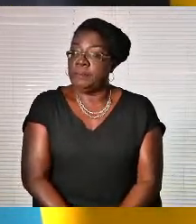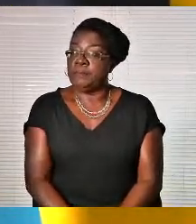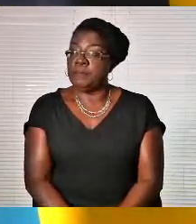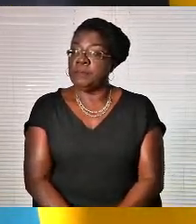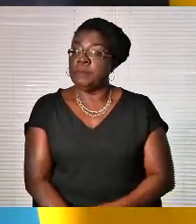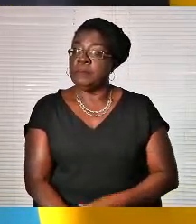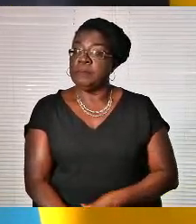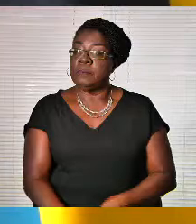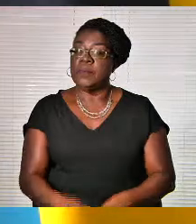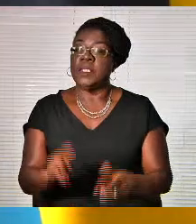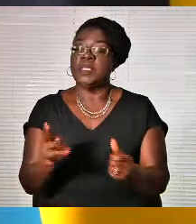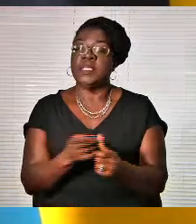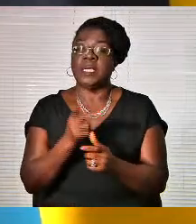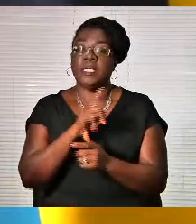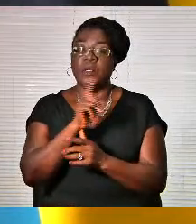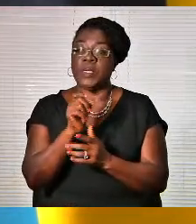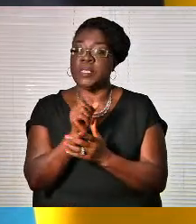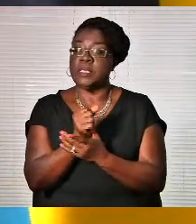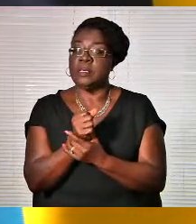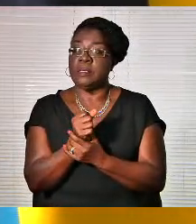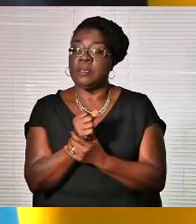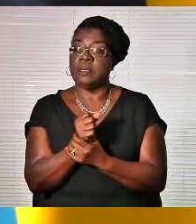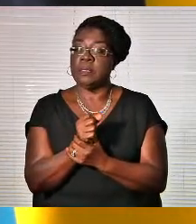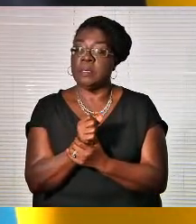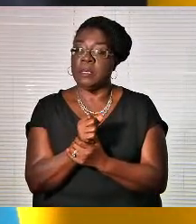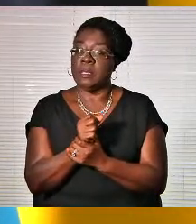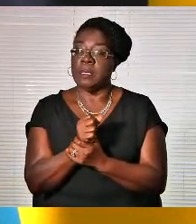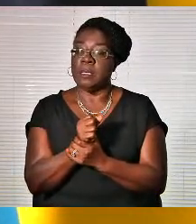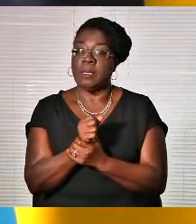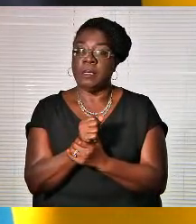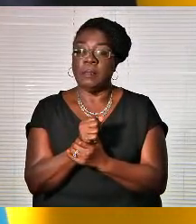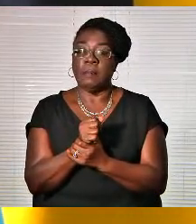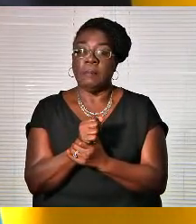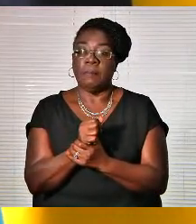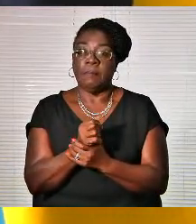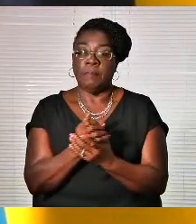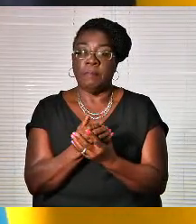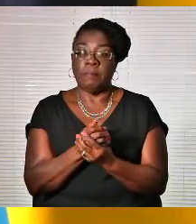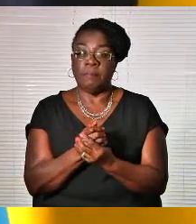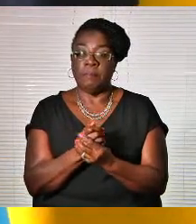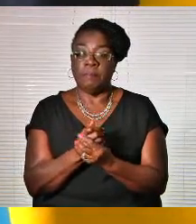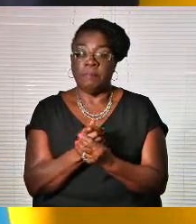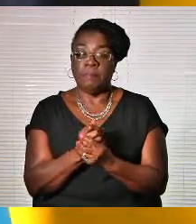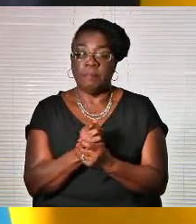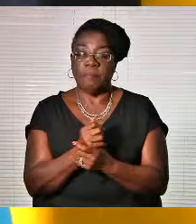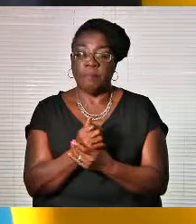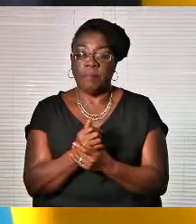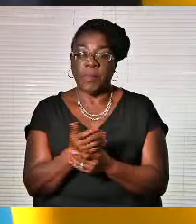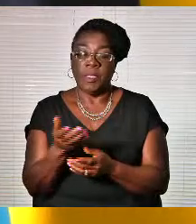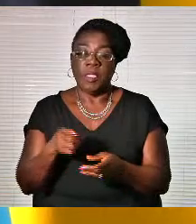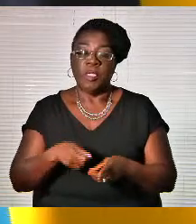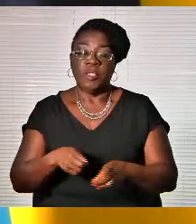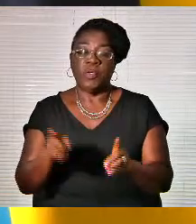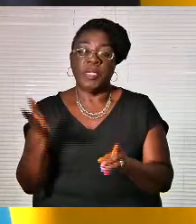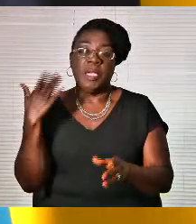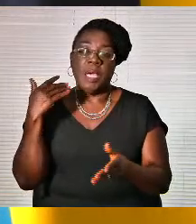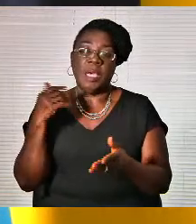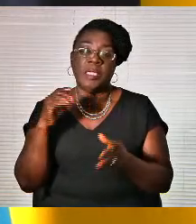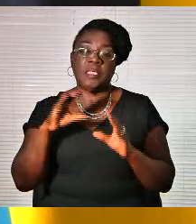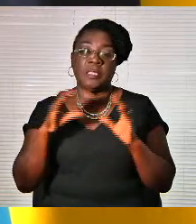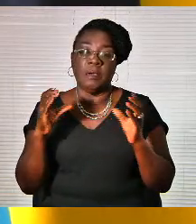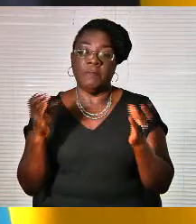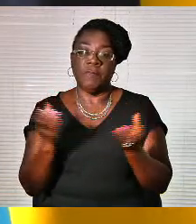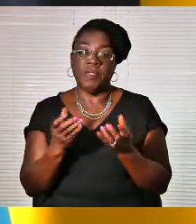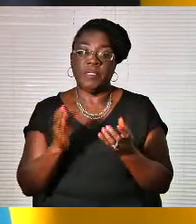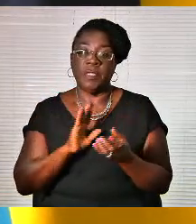Your second question, please. Yes, my second question, during the last press conference, we were told that Cabinet had approved the